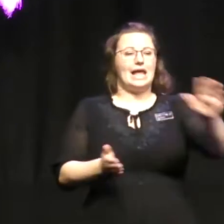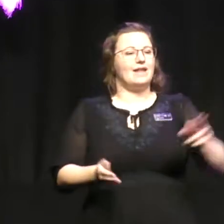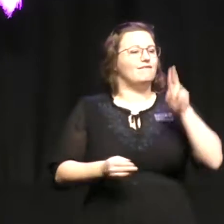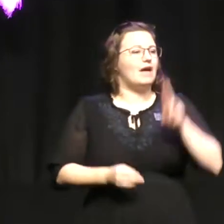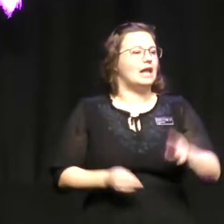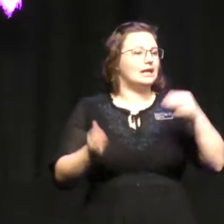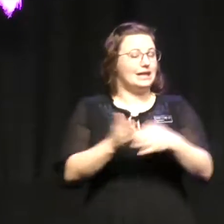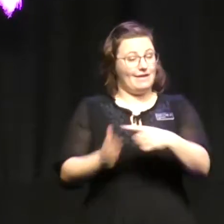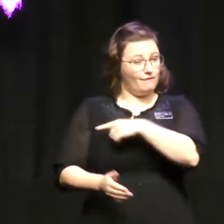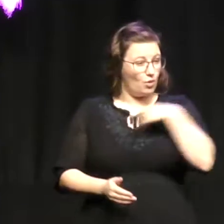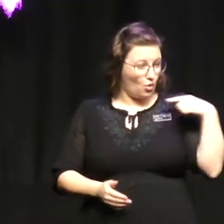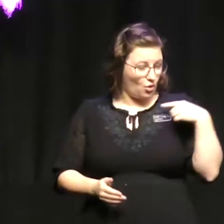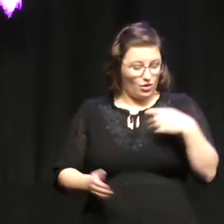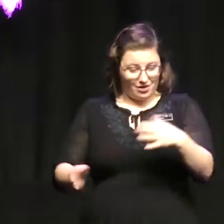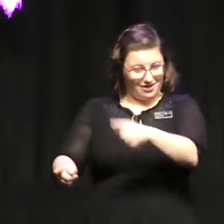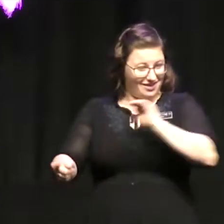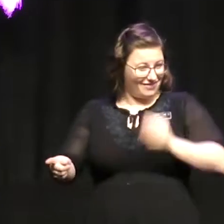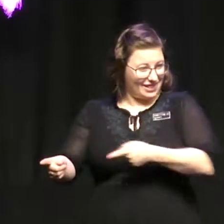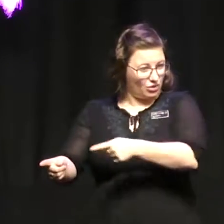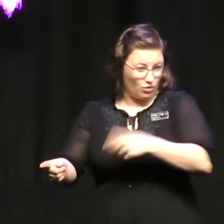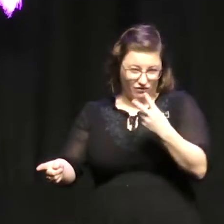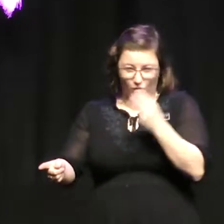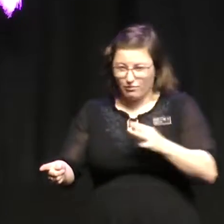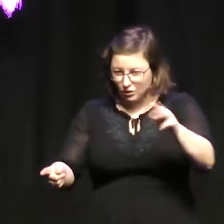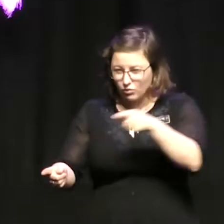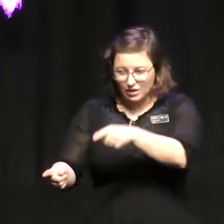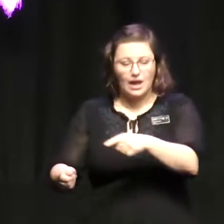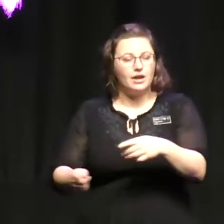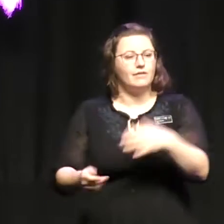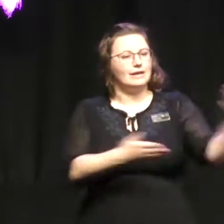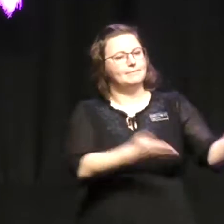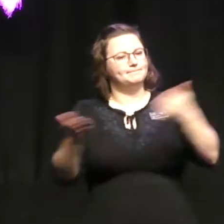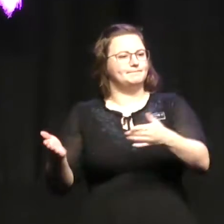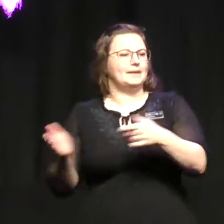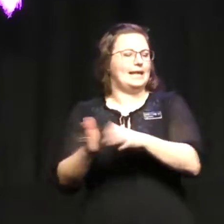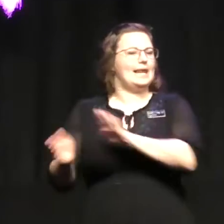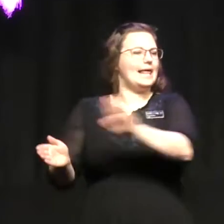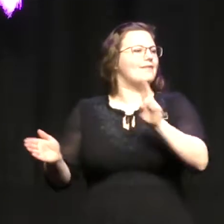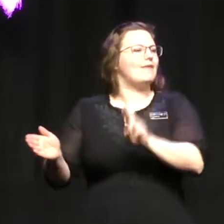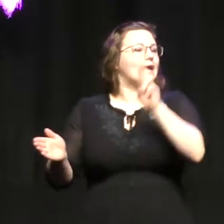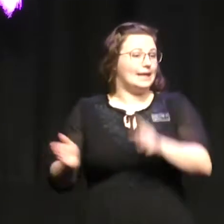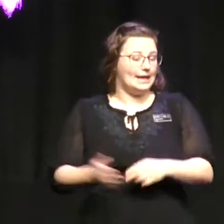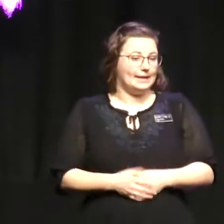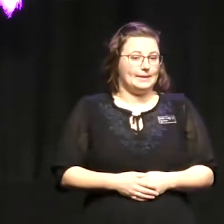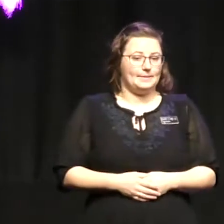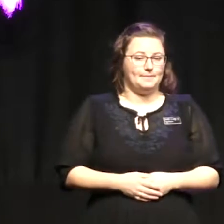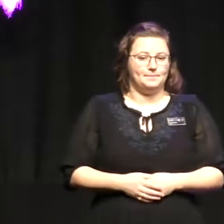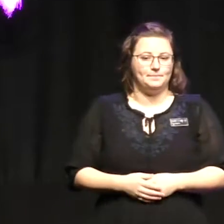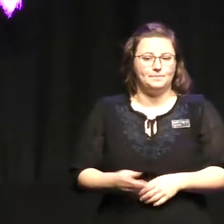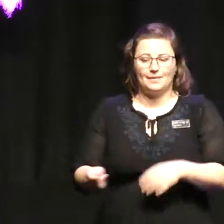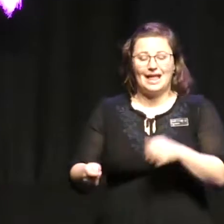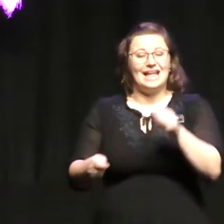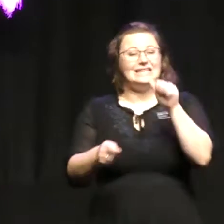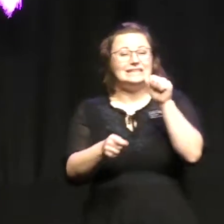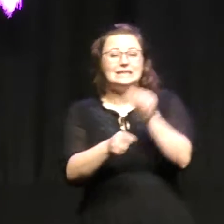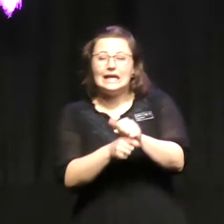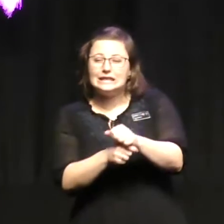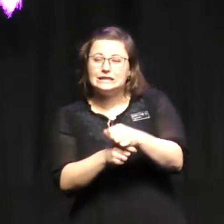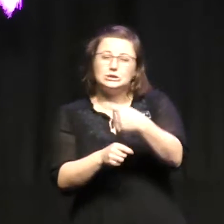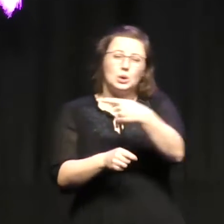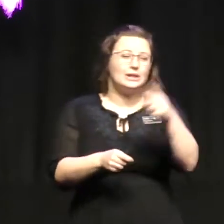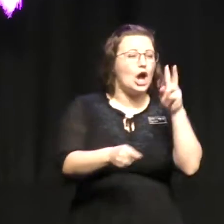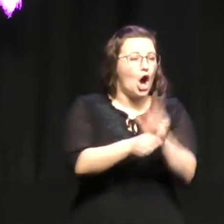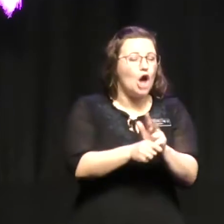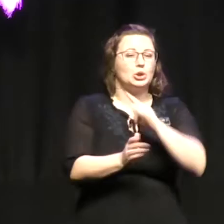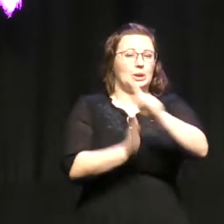2 million women workers in India. They put in 16 to 18 hours of